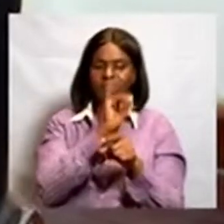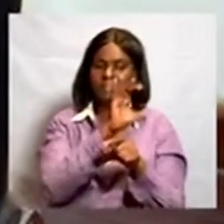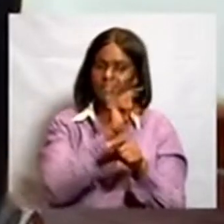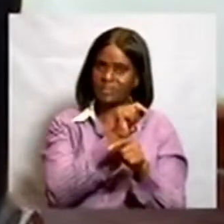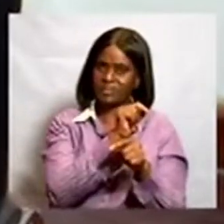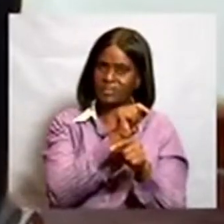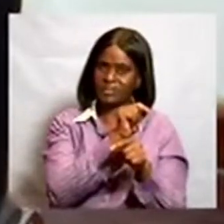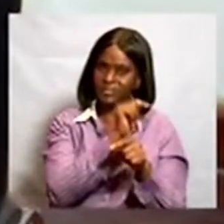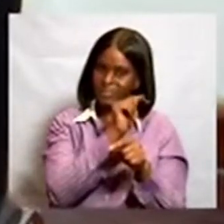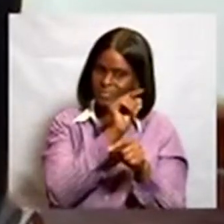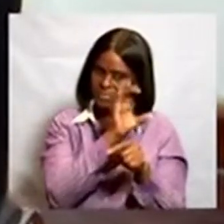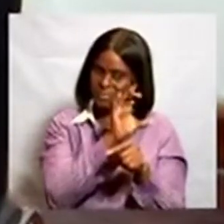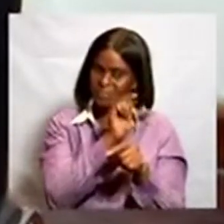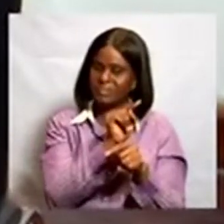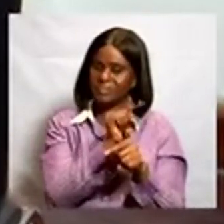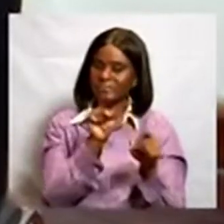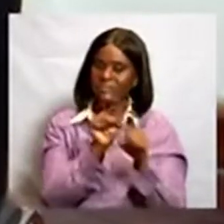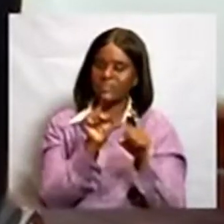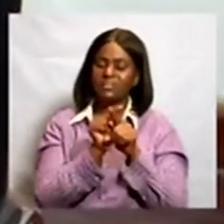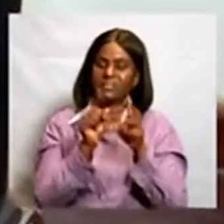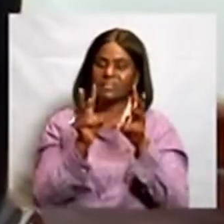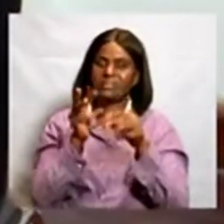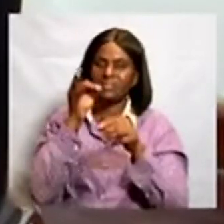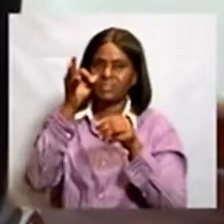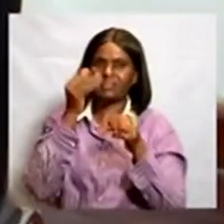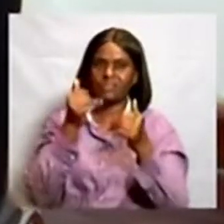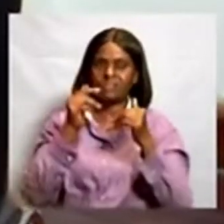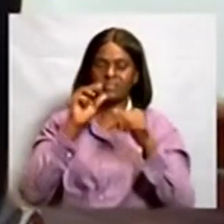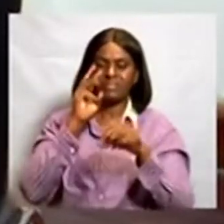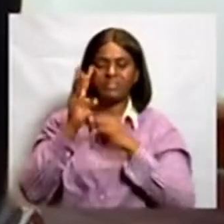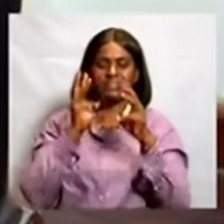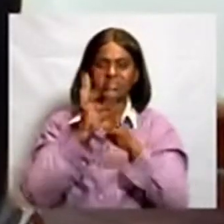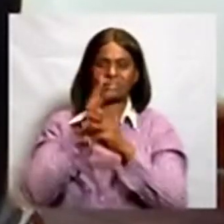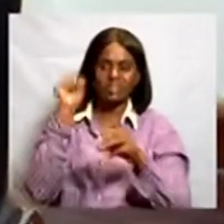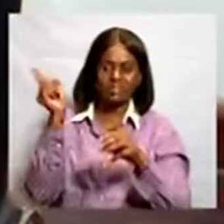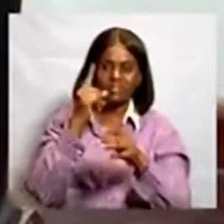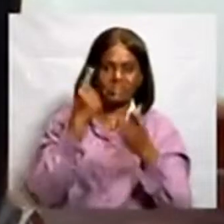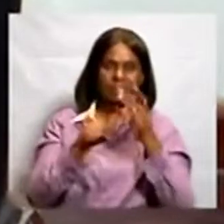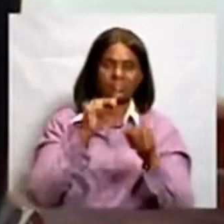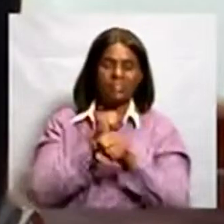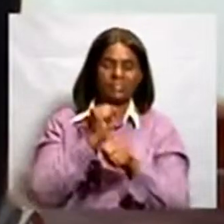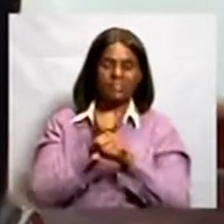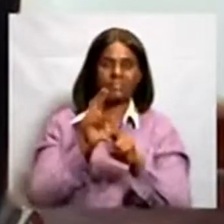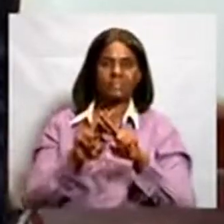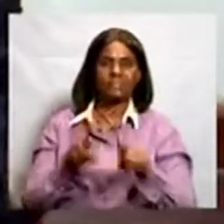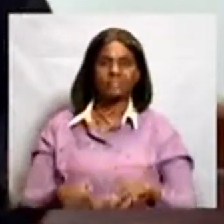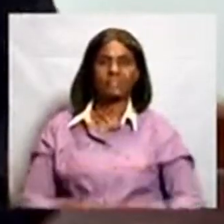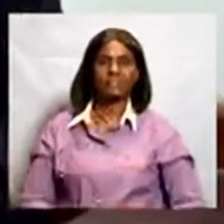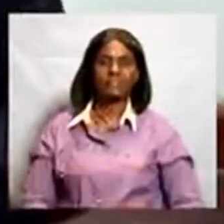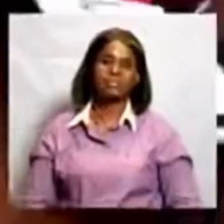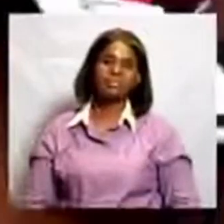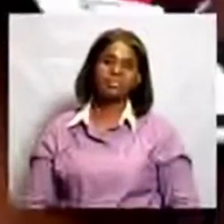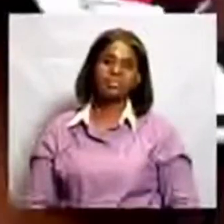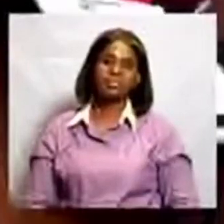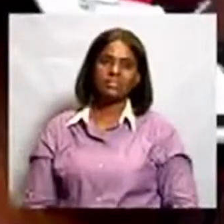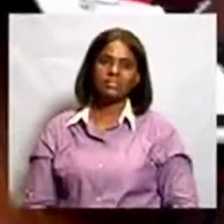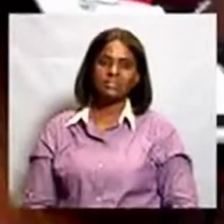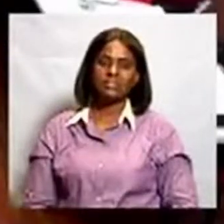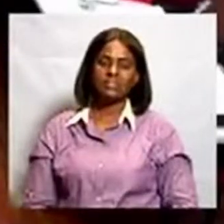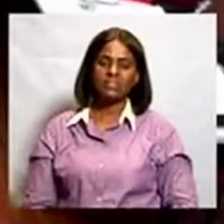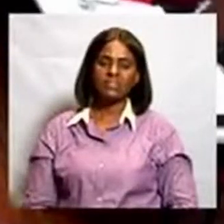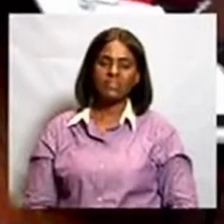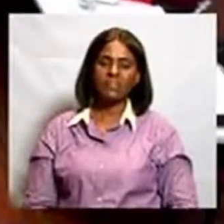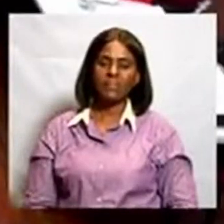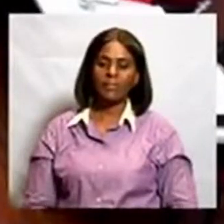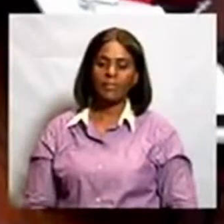ICTCs currently are the way forward, and wow, over that is what is working. Thank you, Chair. Can you go ahead,